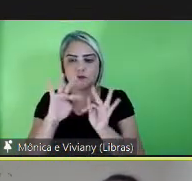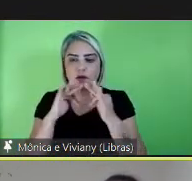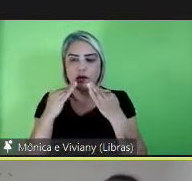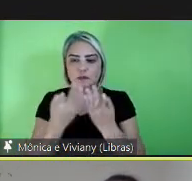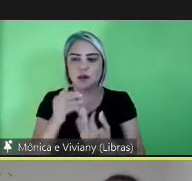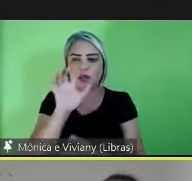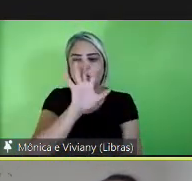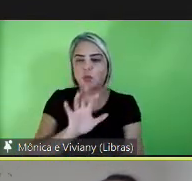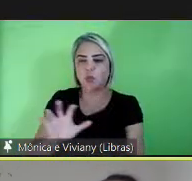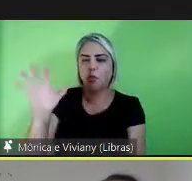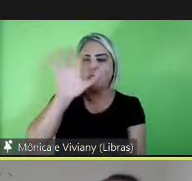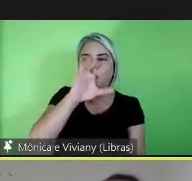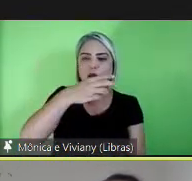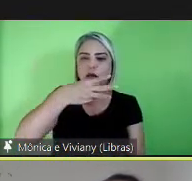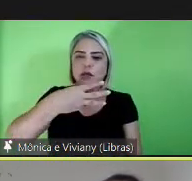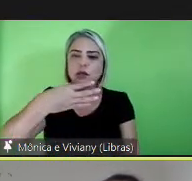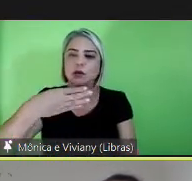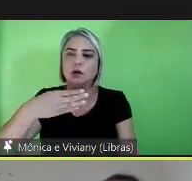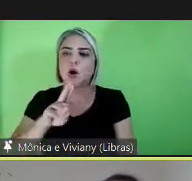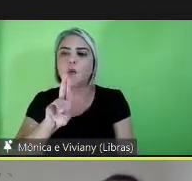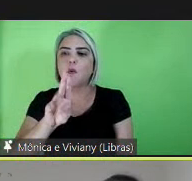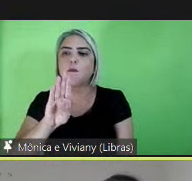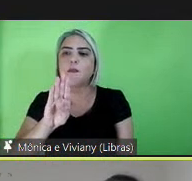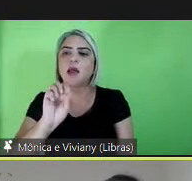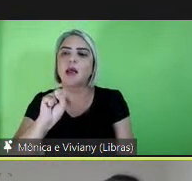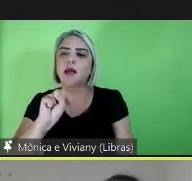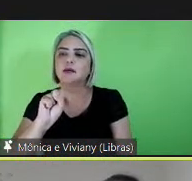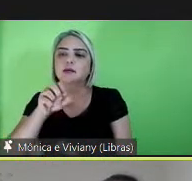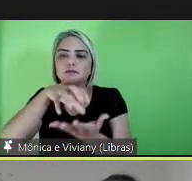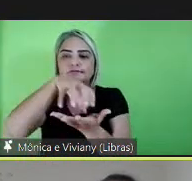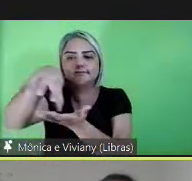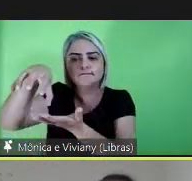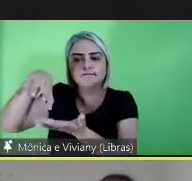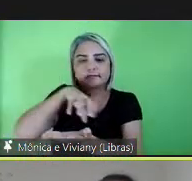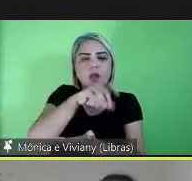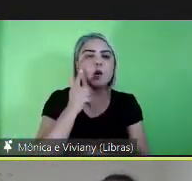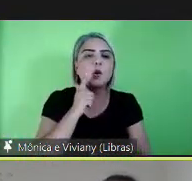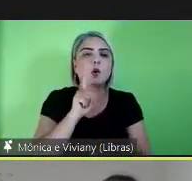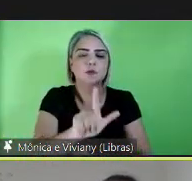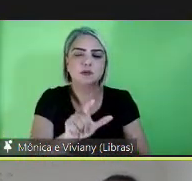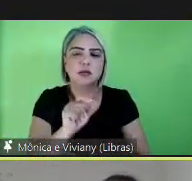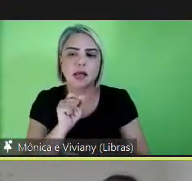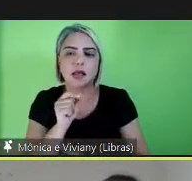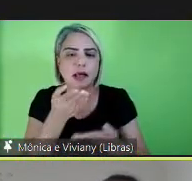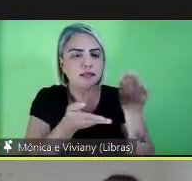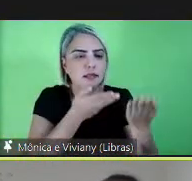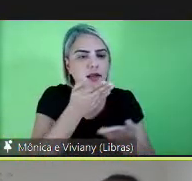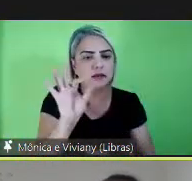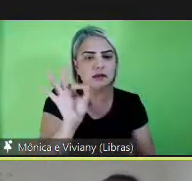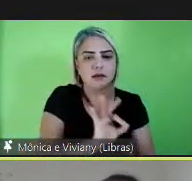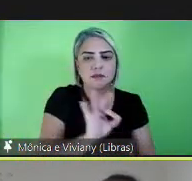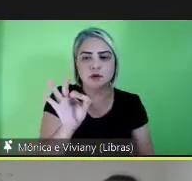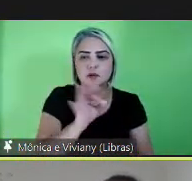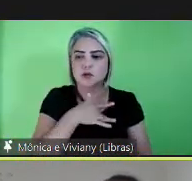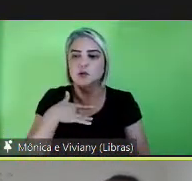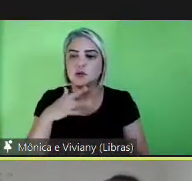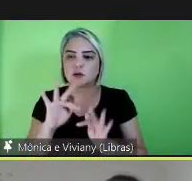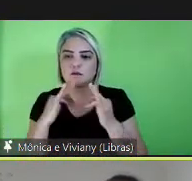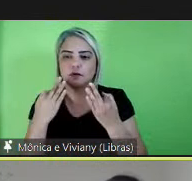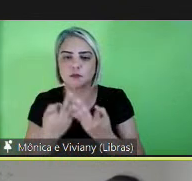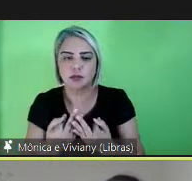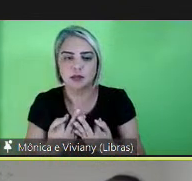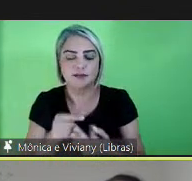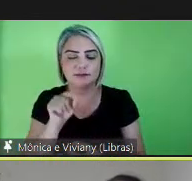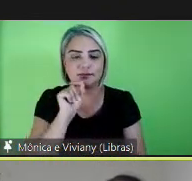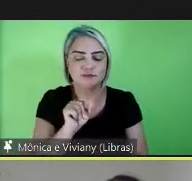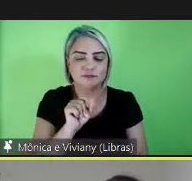family health, which are distributed in 34 basic units for health, so we can have a coverage of 100%